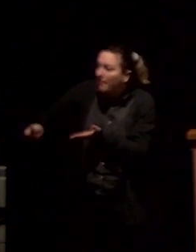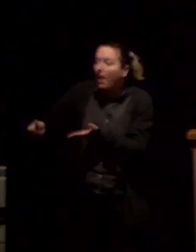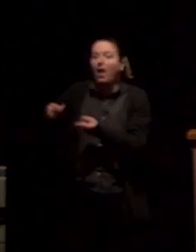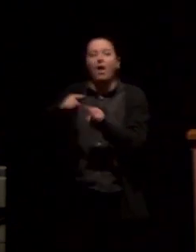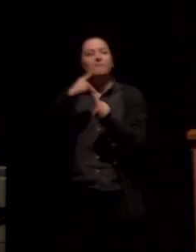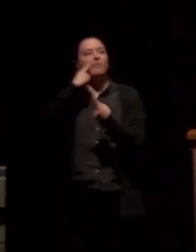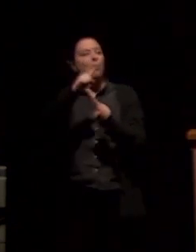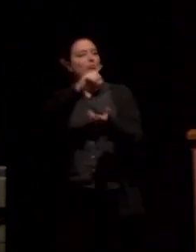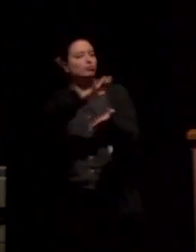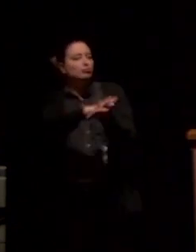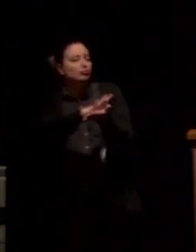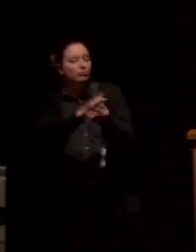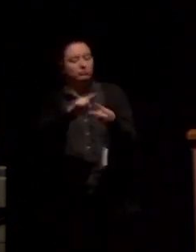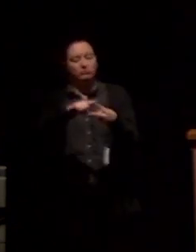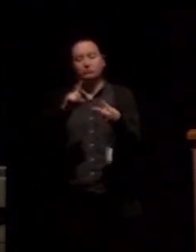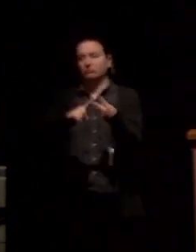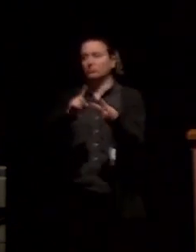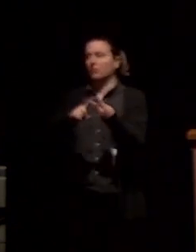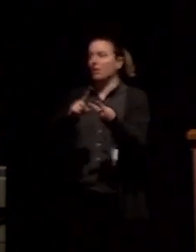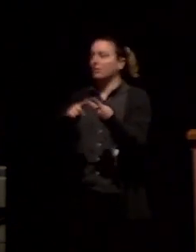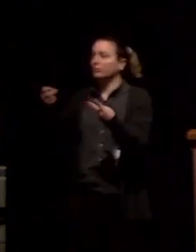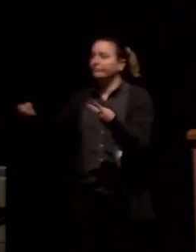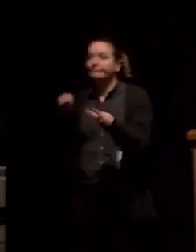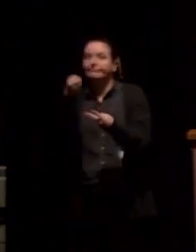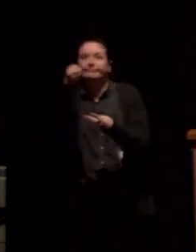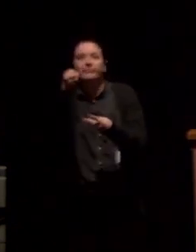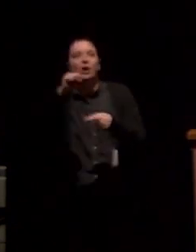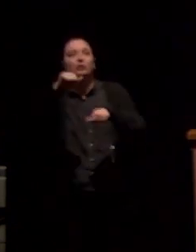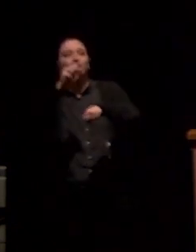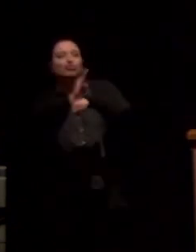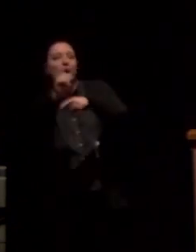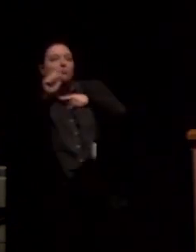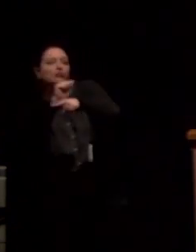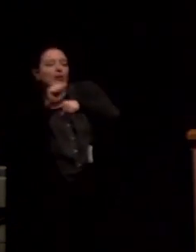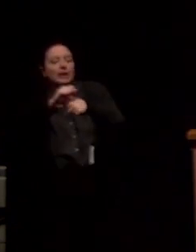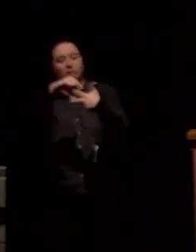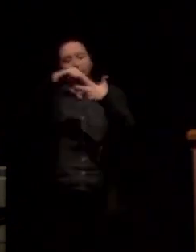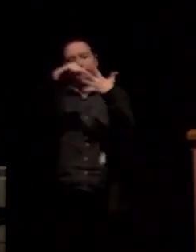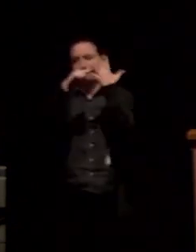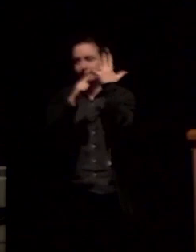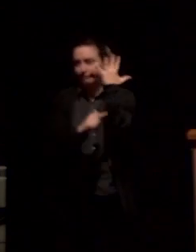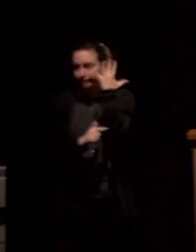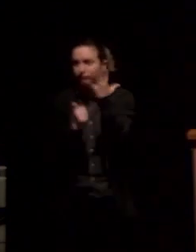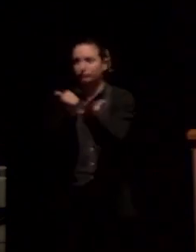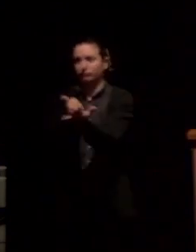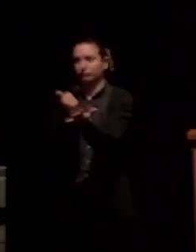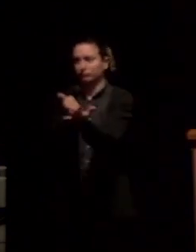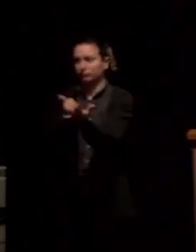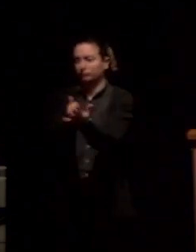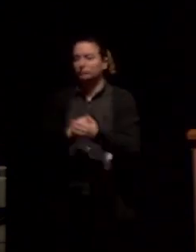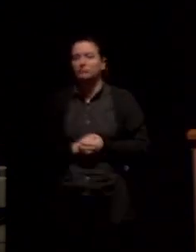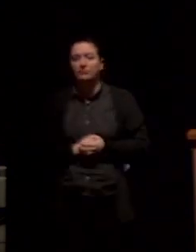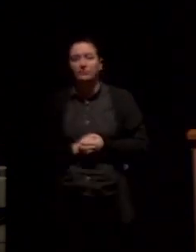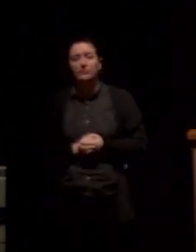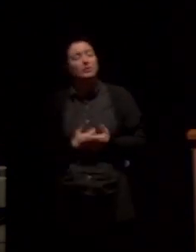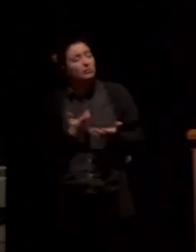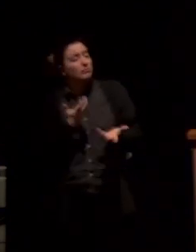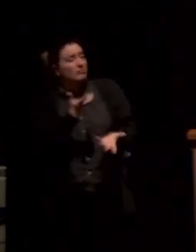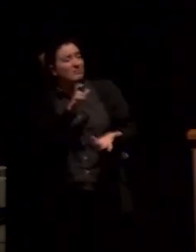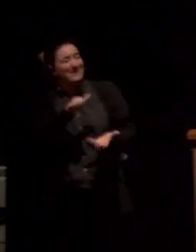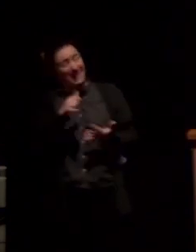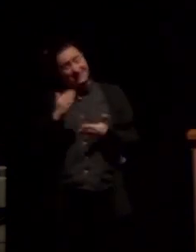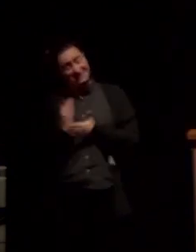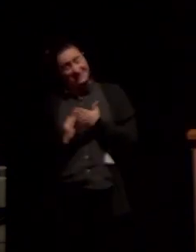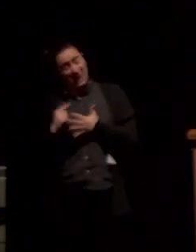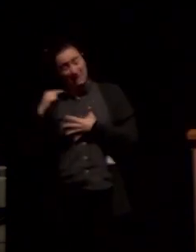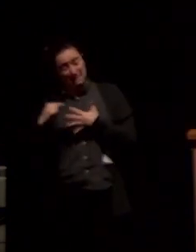job at the university or Fairview or a company. So I do think that those are some examples of how we can address the